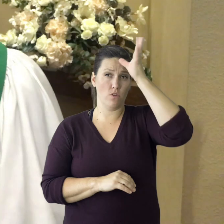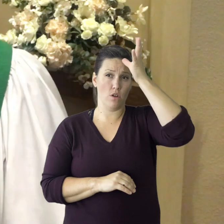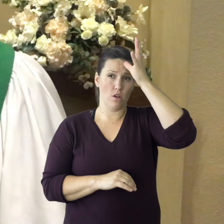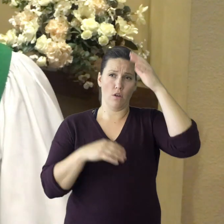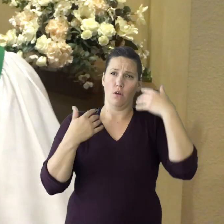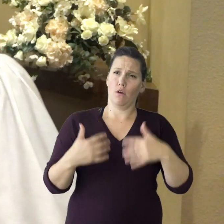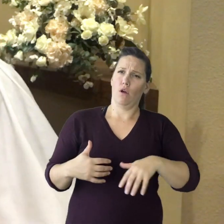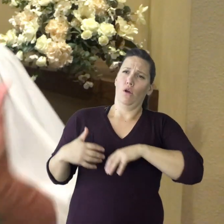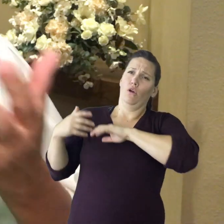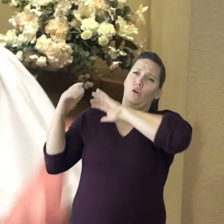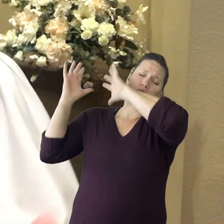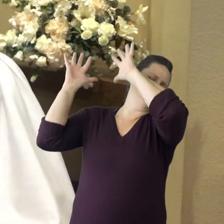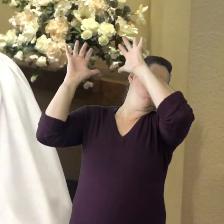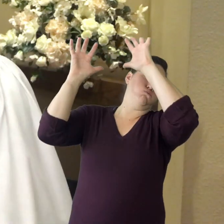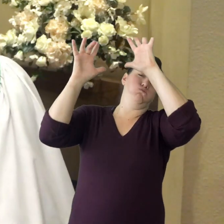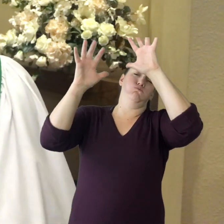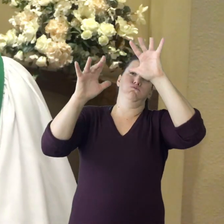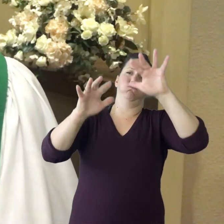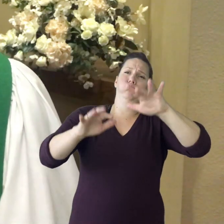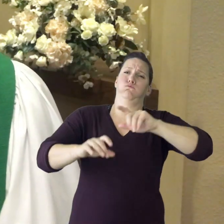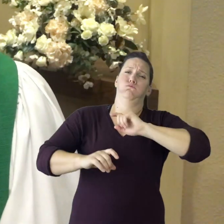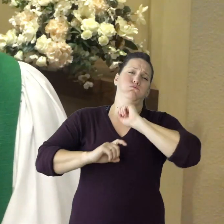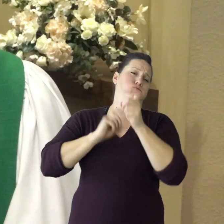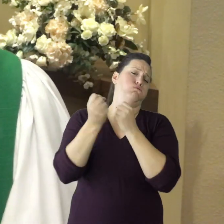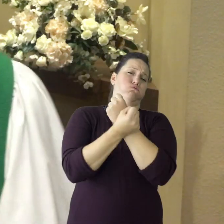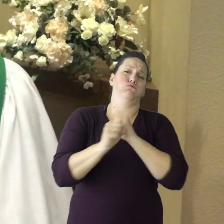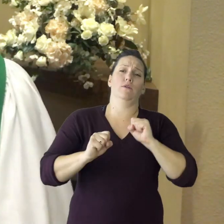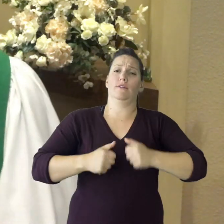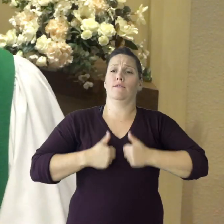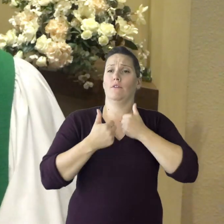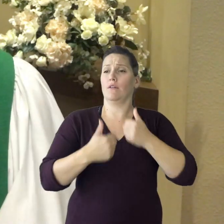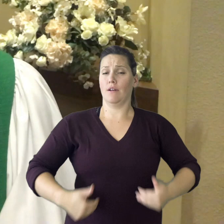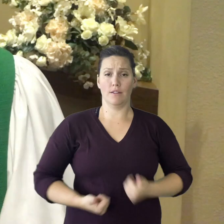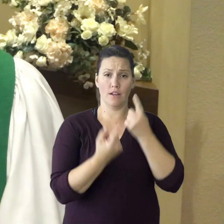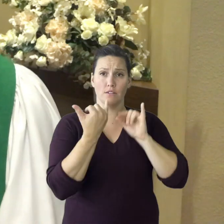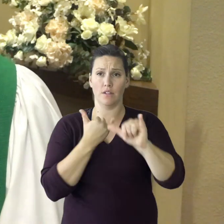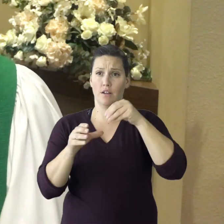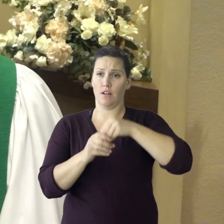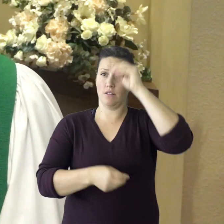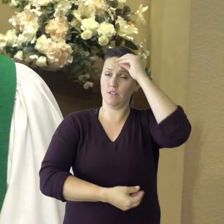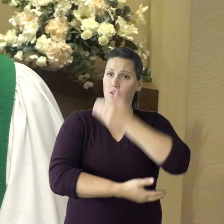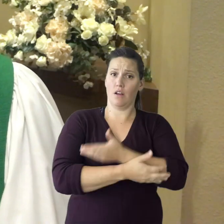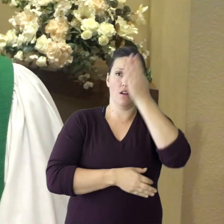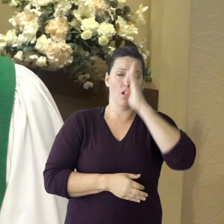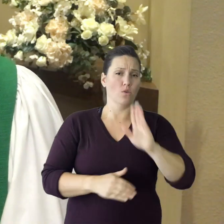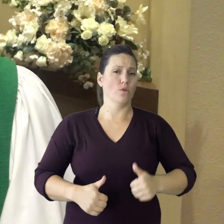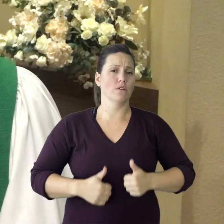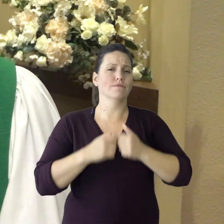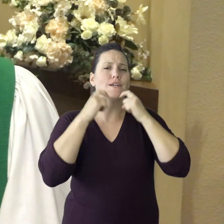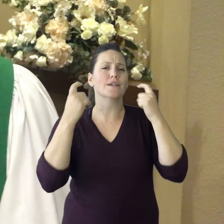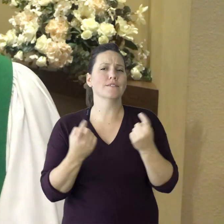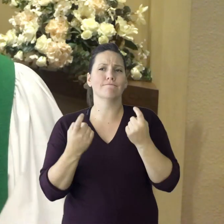Christ, God the Father showers you with the gifts of salvation. You have eternal life through the Son